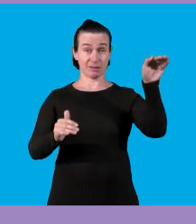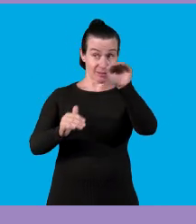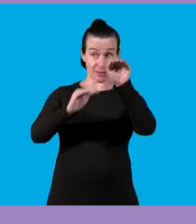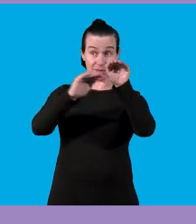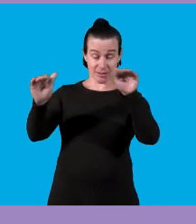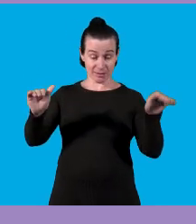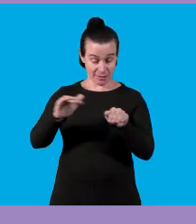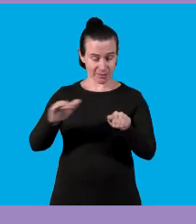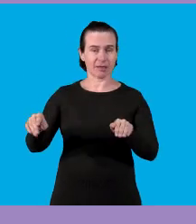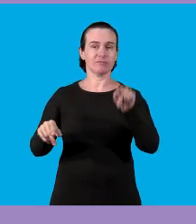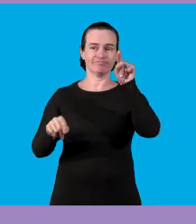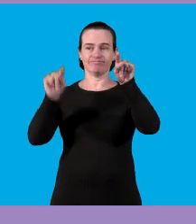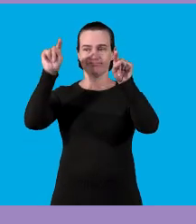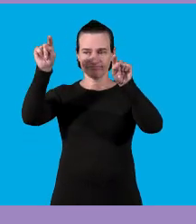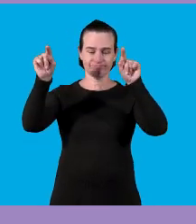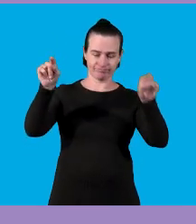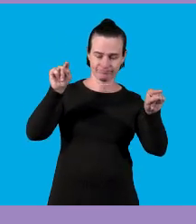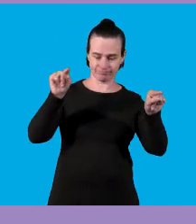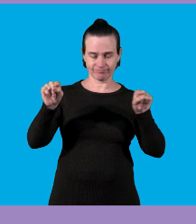are equal.